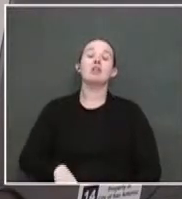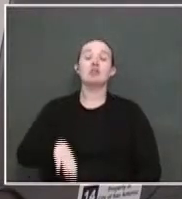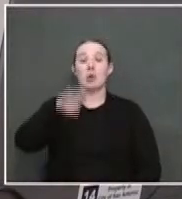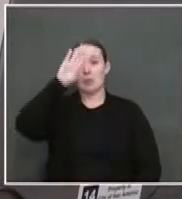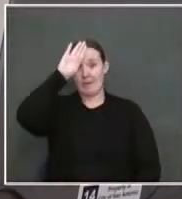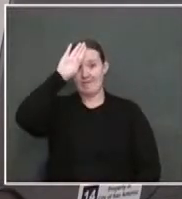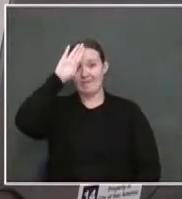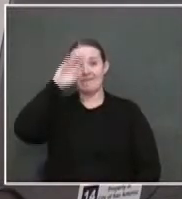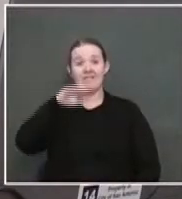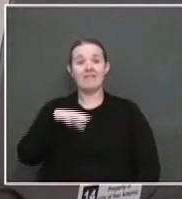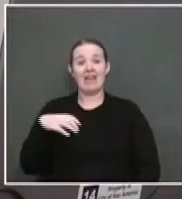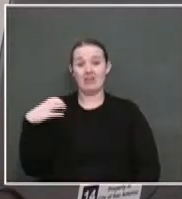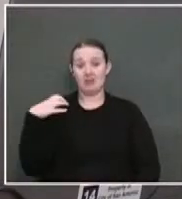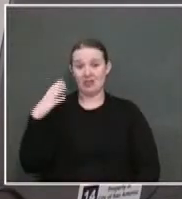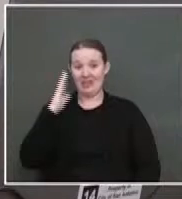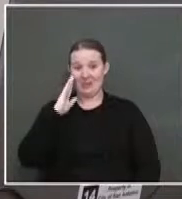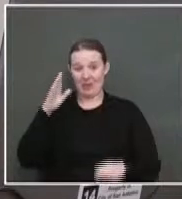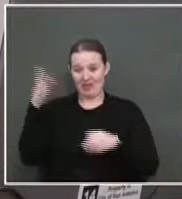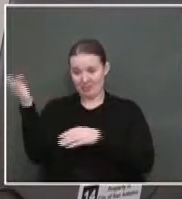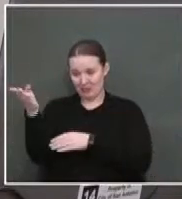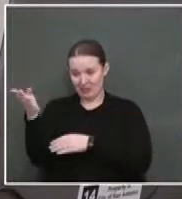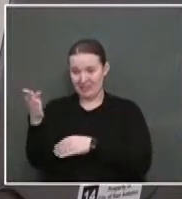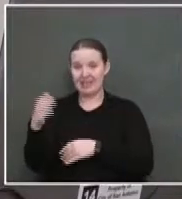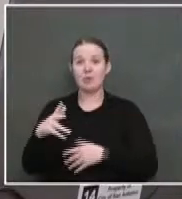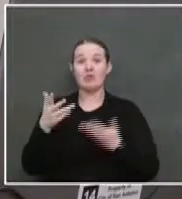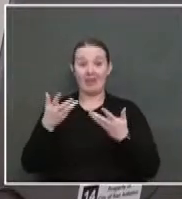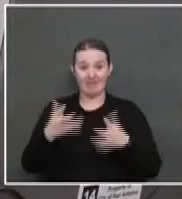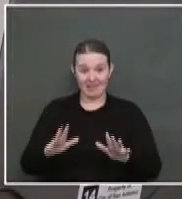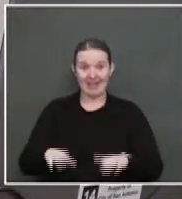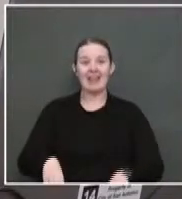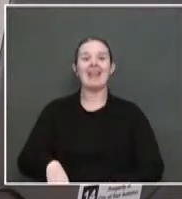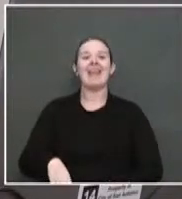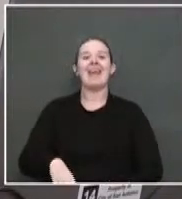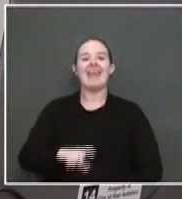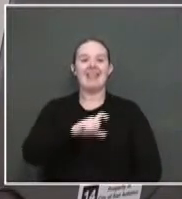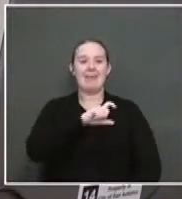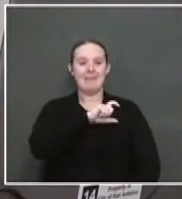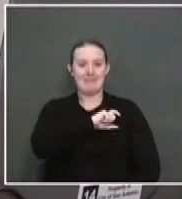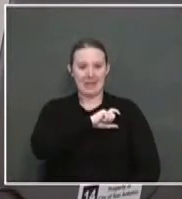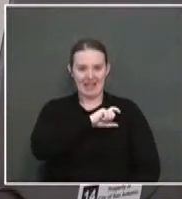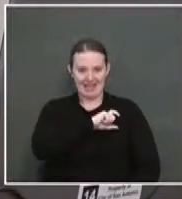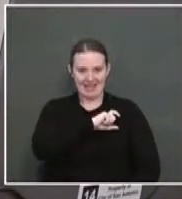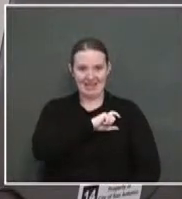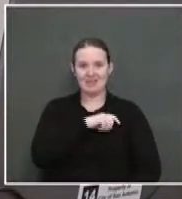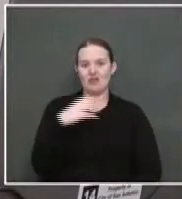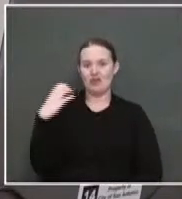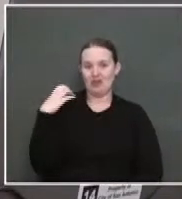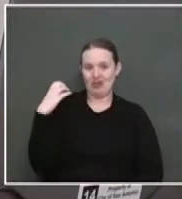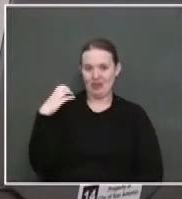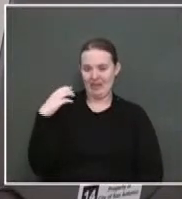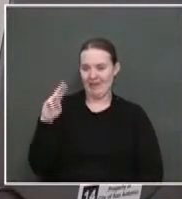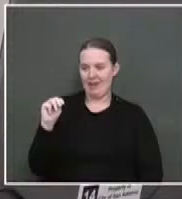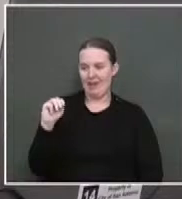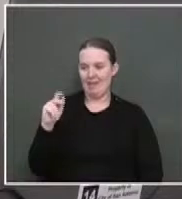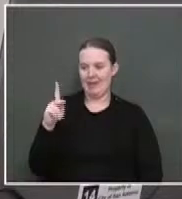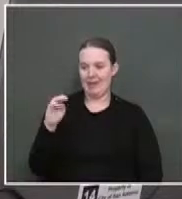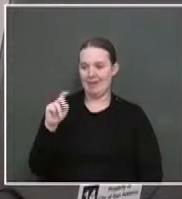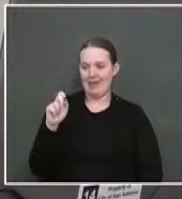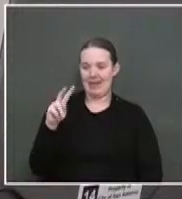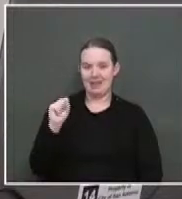and right after she concludes, then Chief McManus will provide the crime statistics for the police department